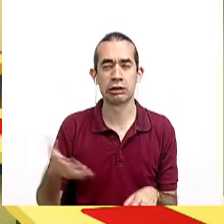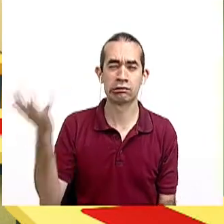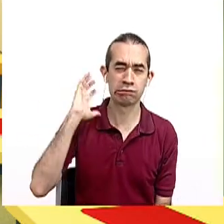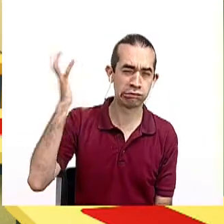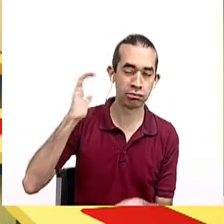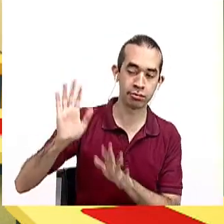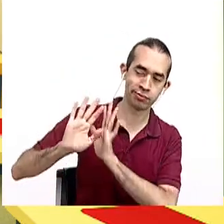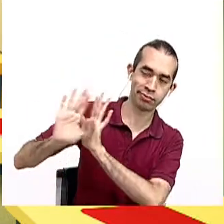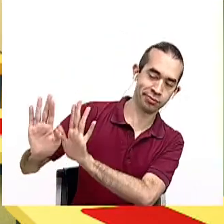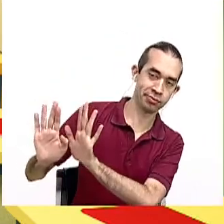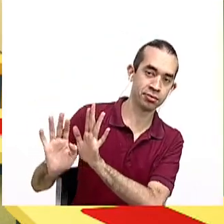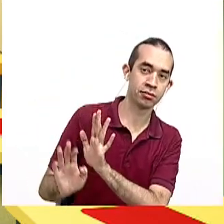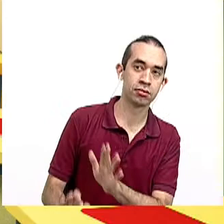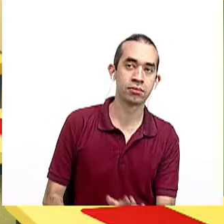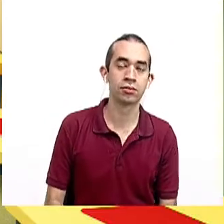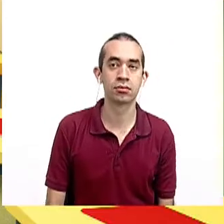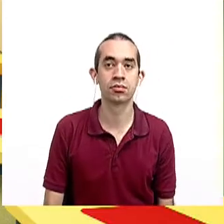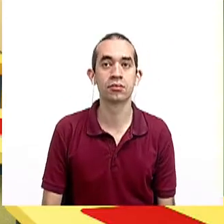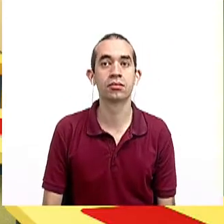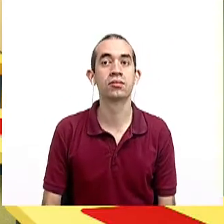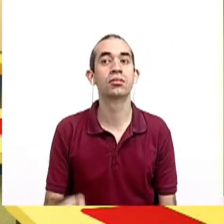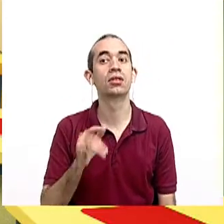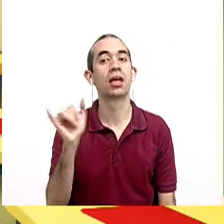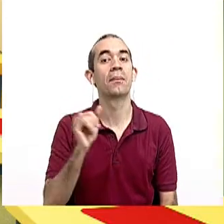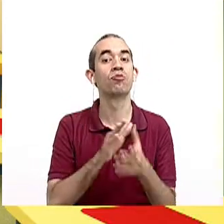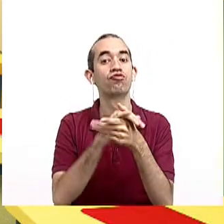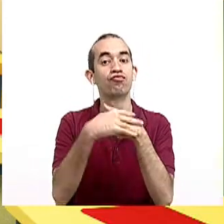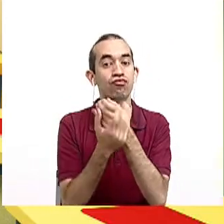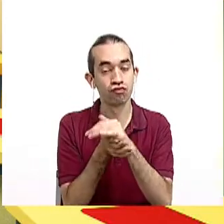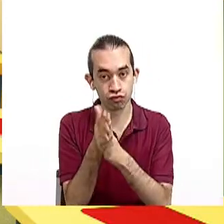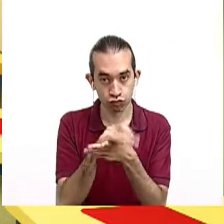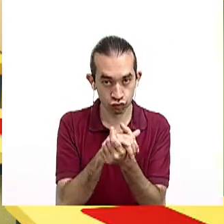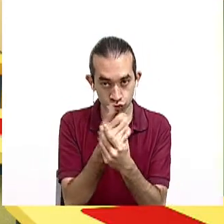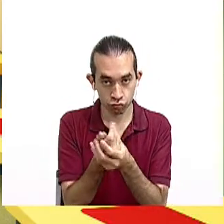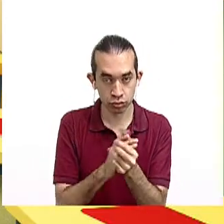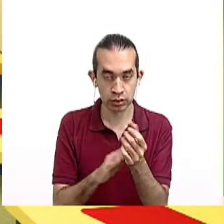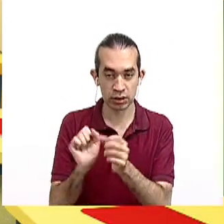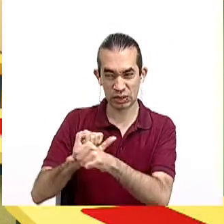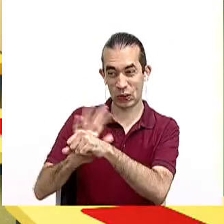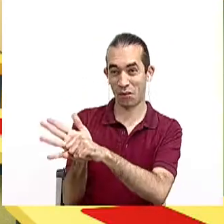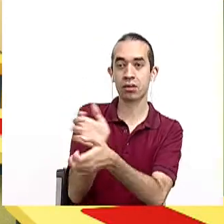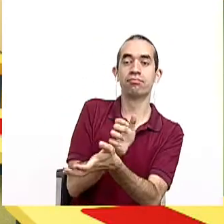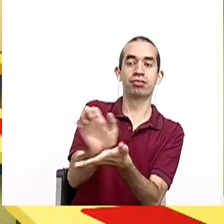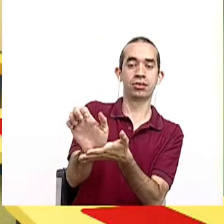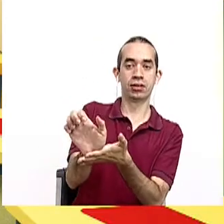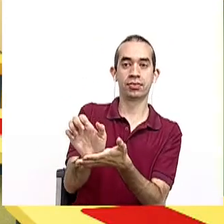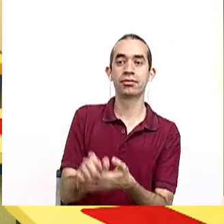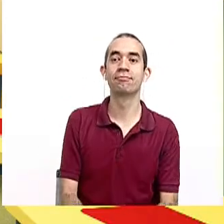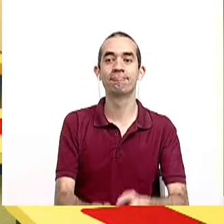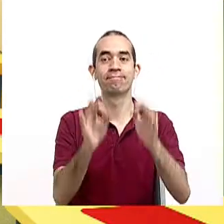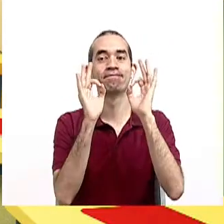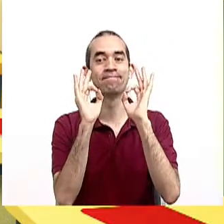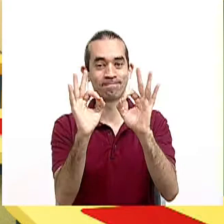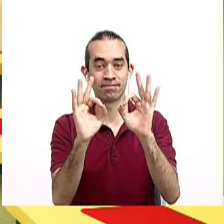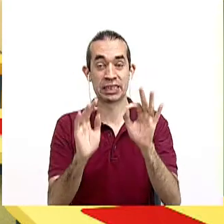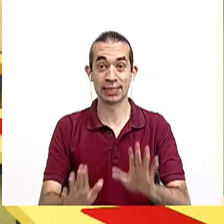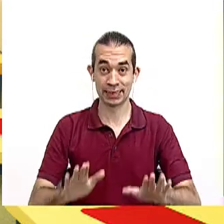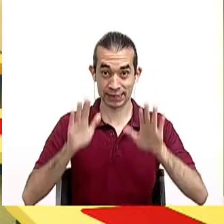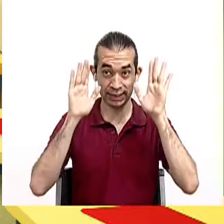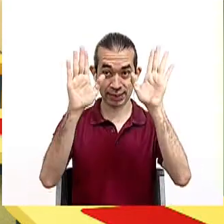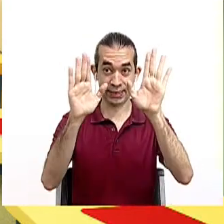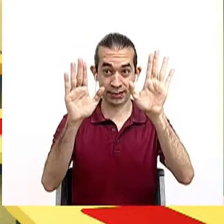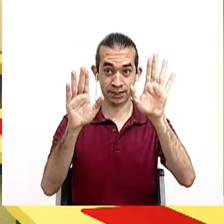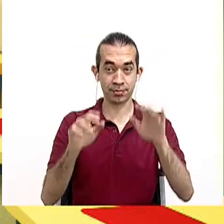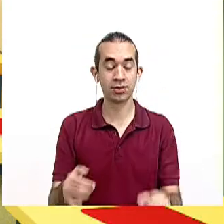noises, and wash your hands to prevent COVID-19. Okay, very good, excellent.